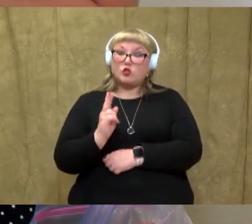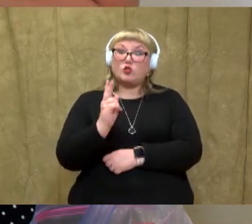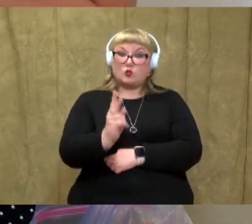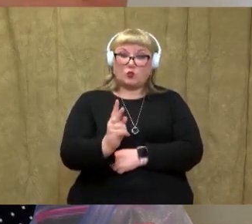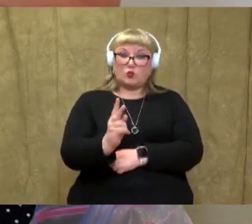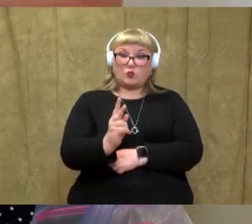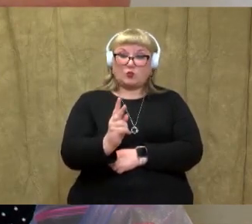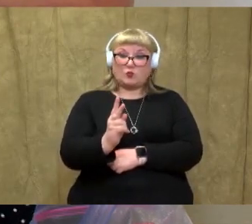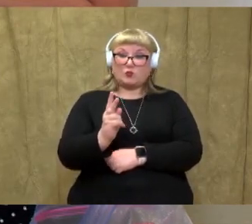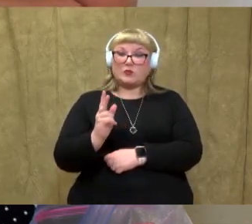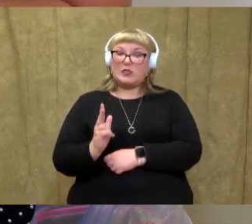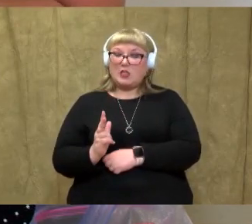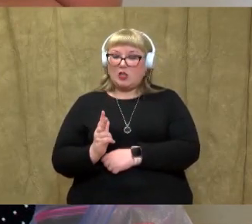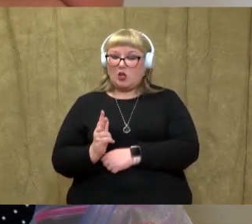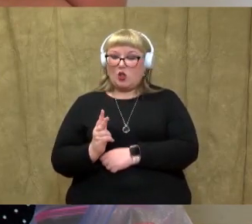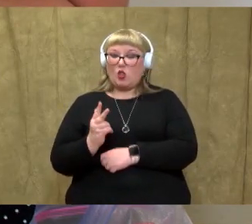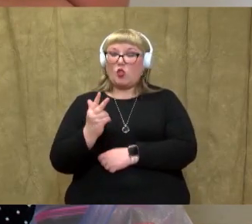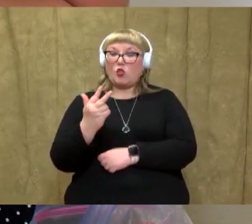2,